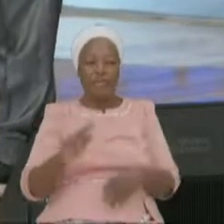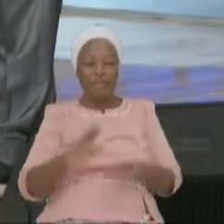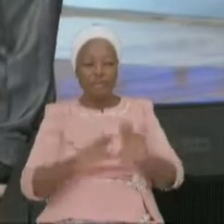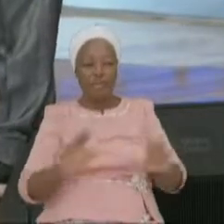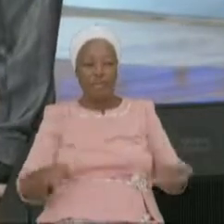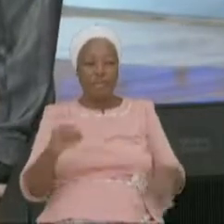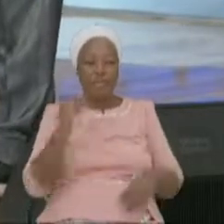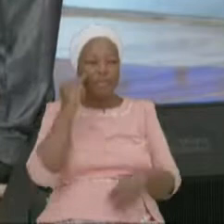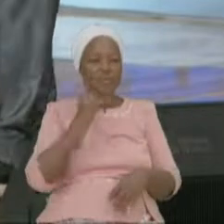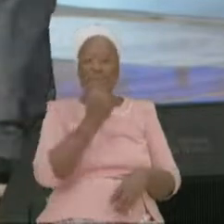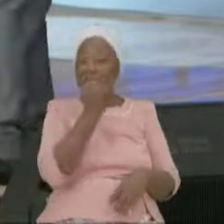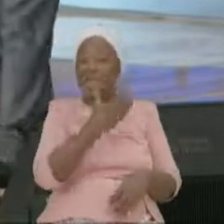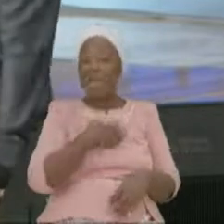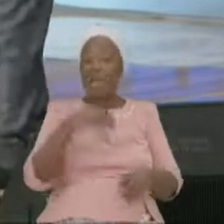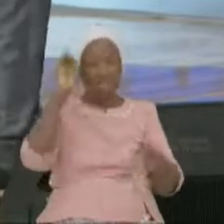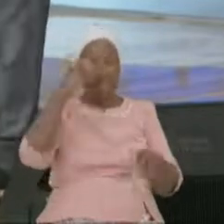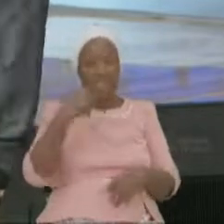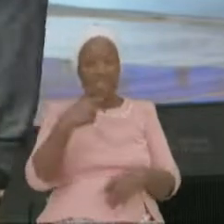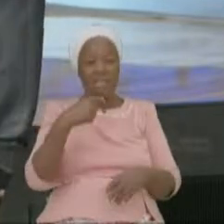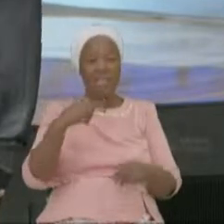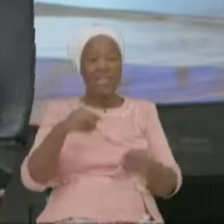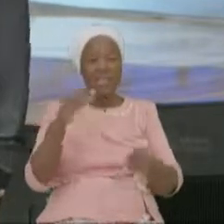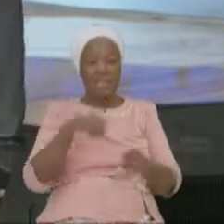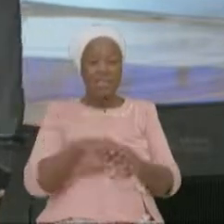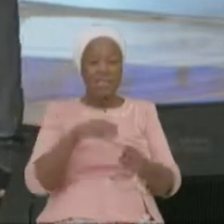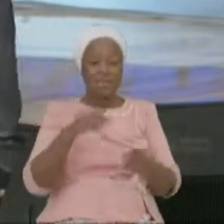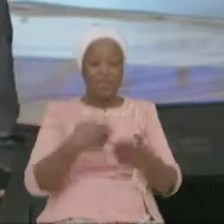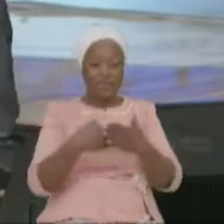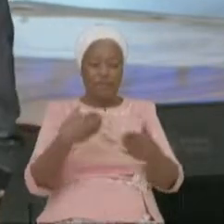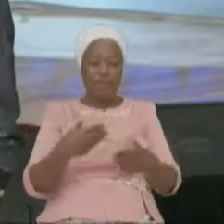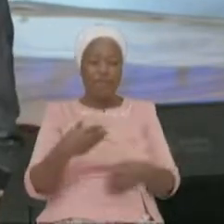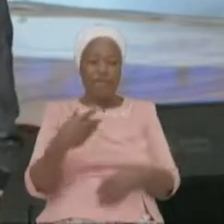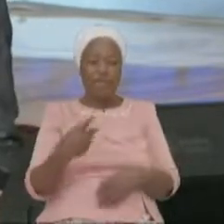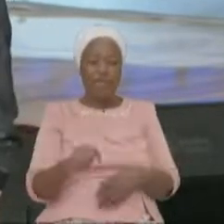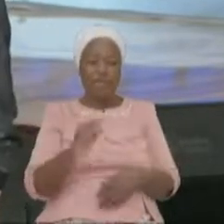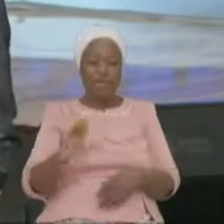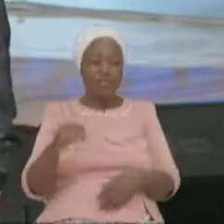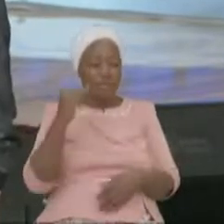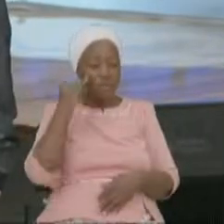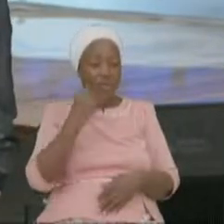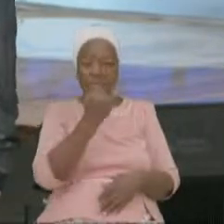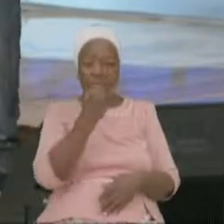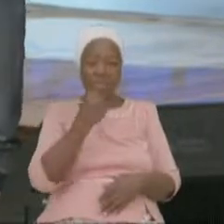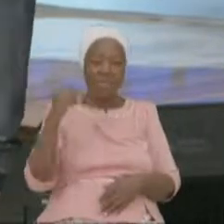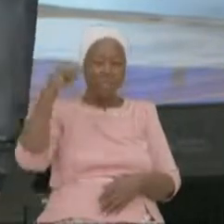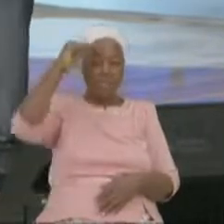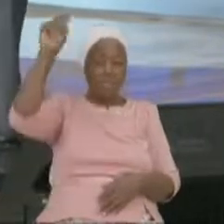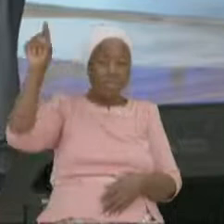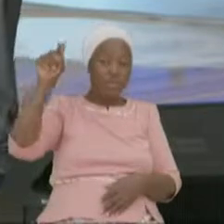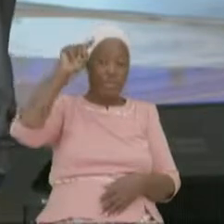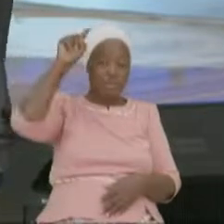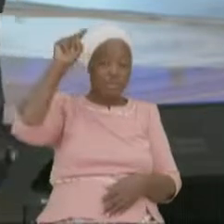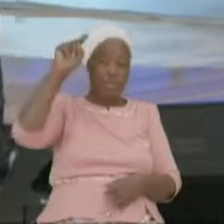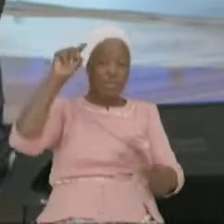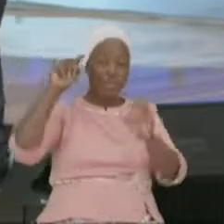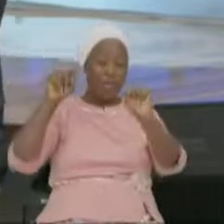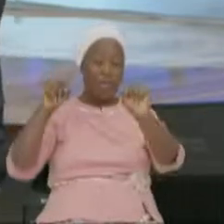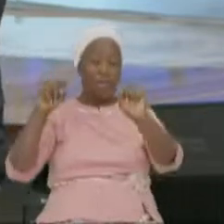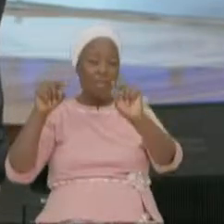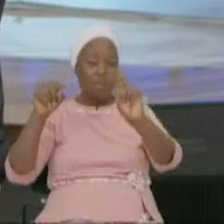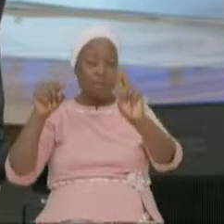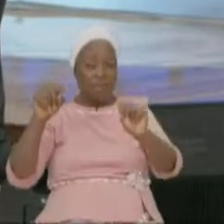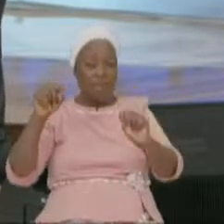he said in the sight of Israel, Son, S-U-N, stand